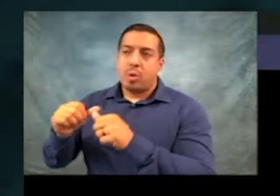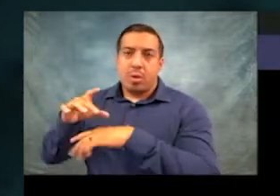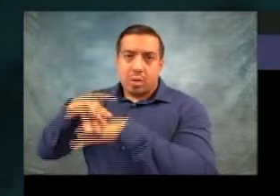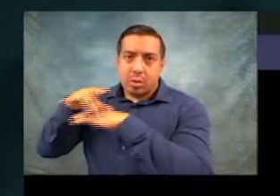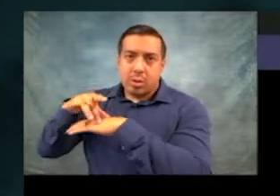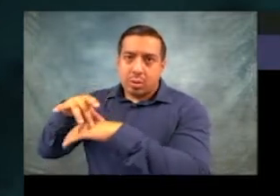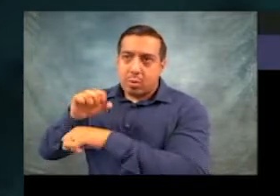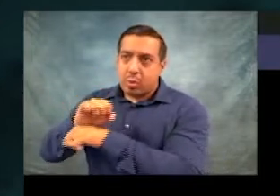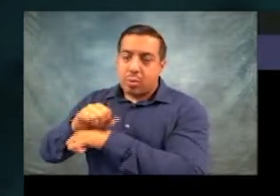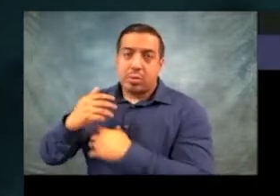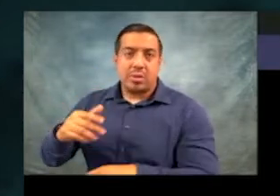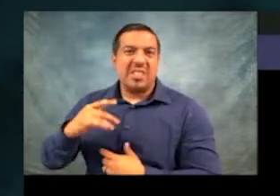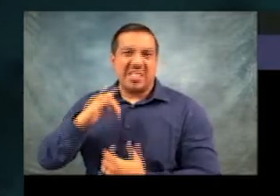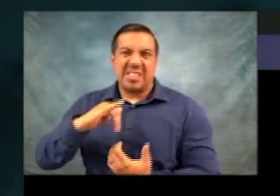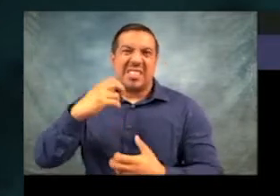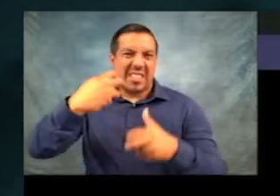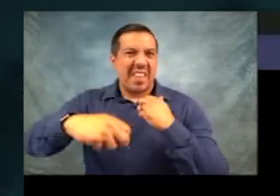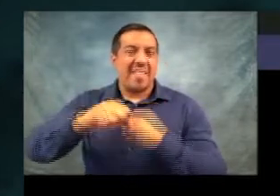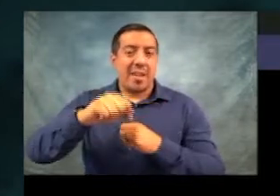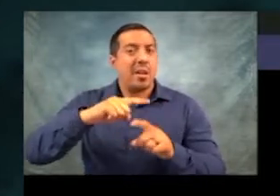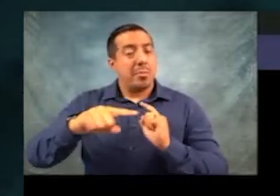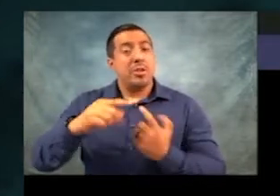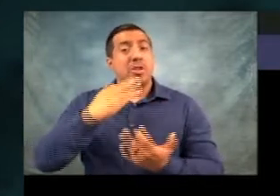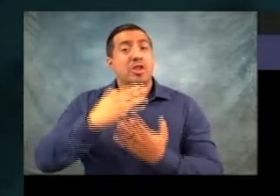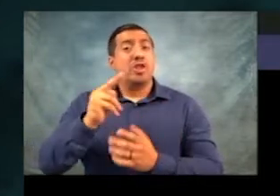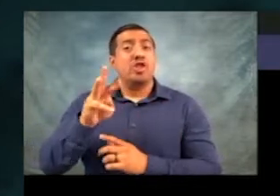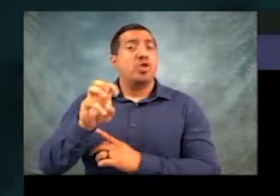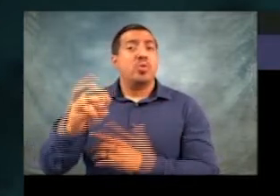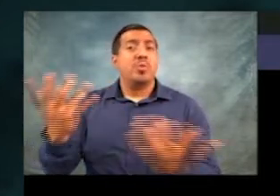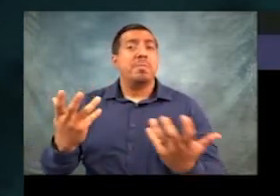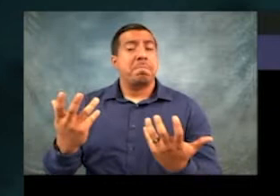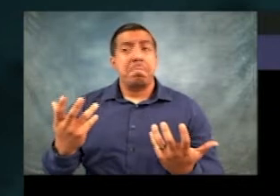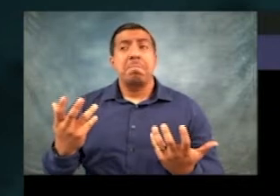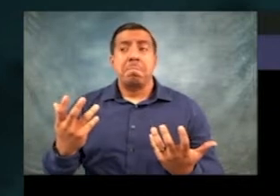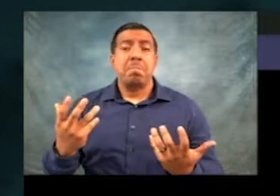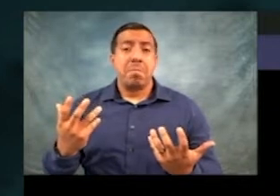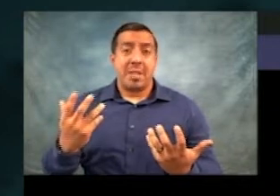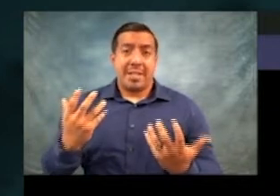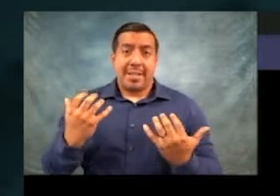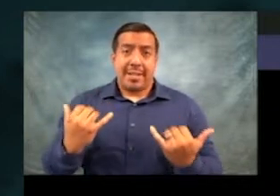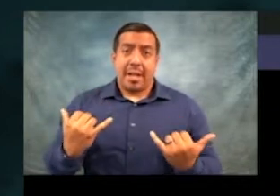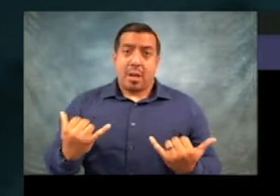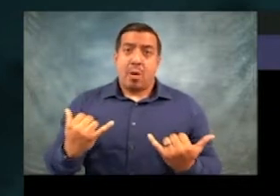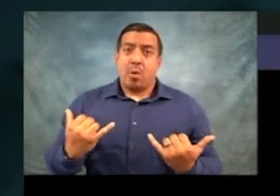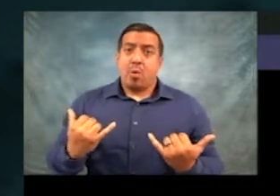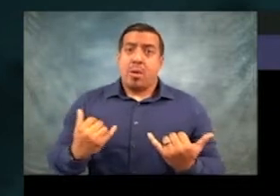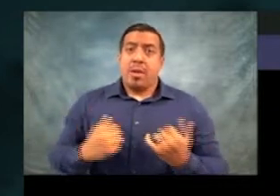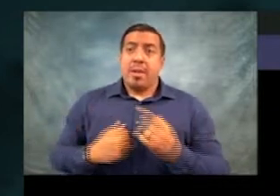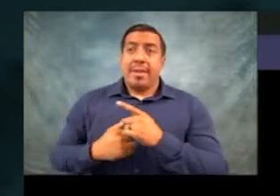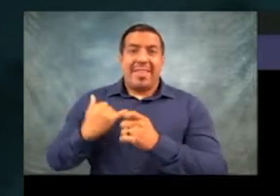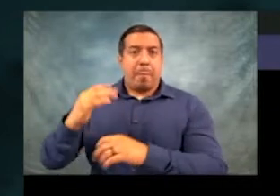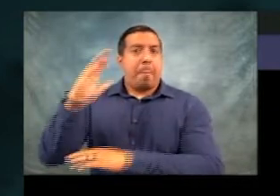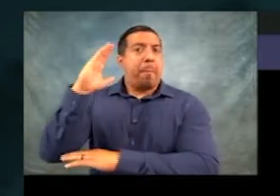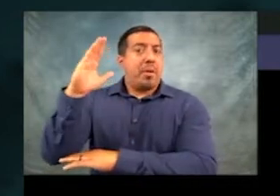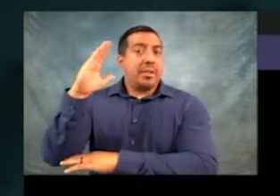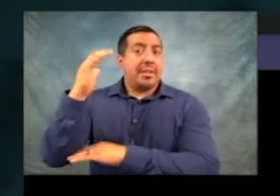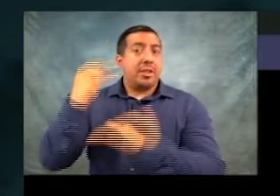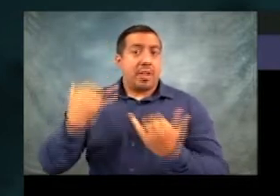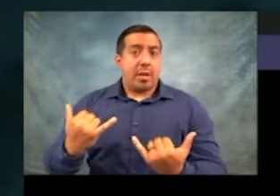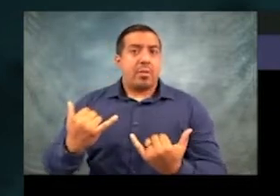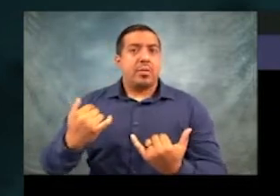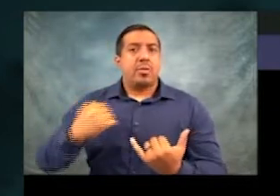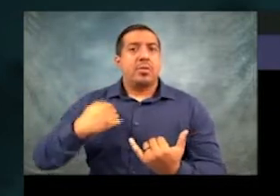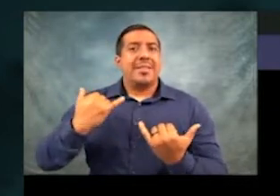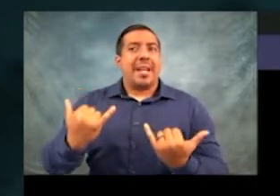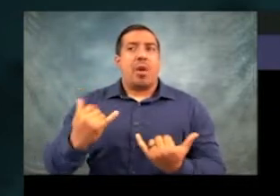But the good news is, the success story is as of this presentation,